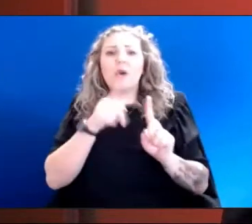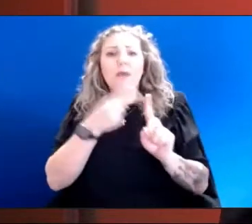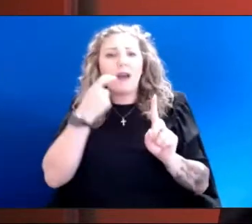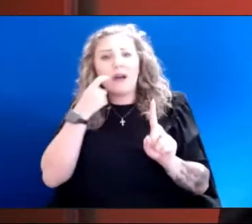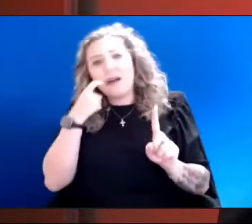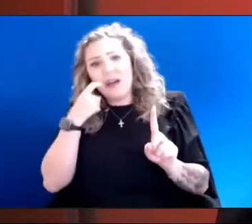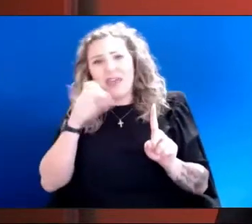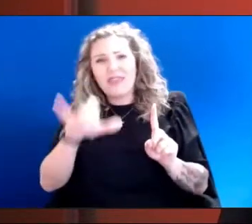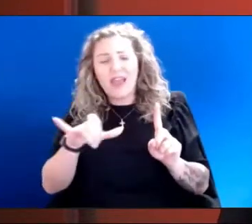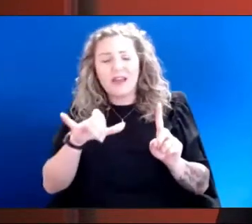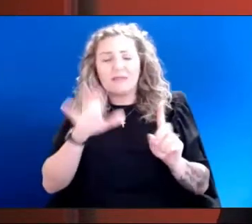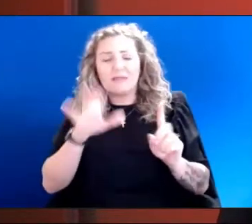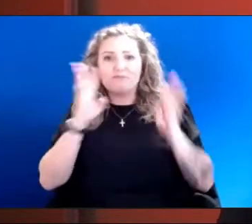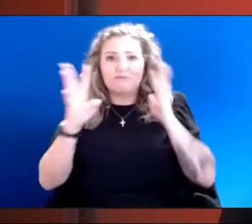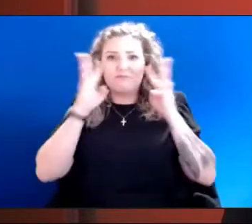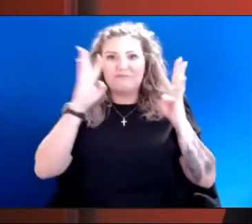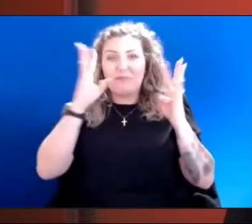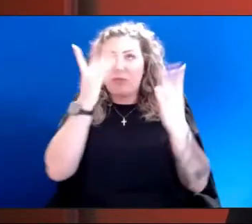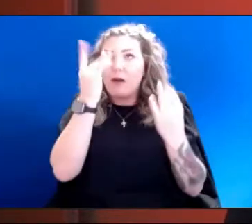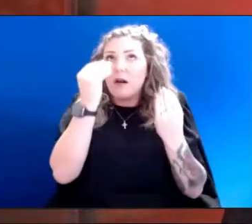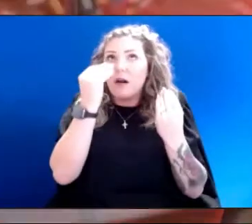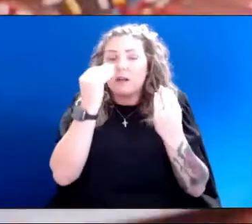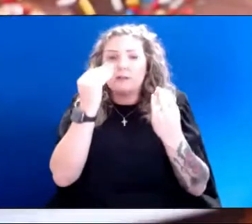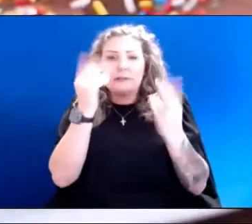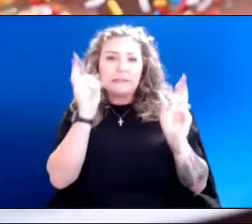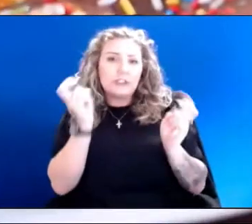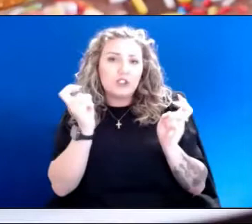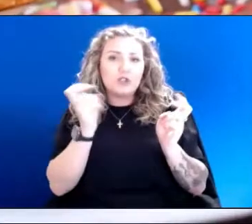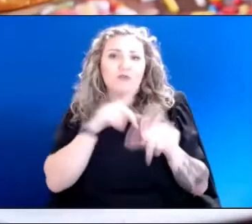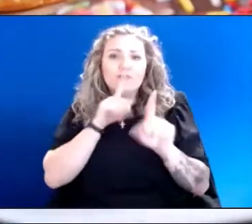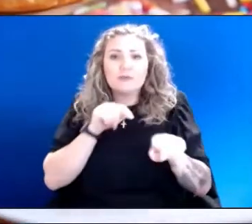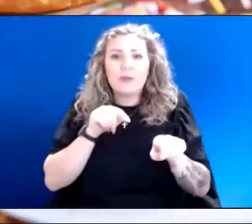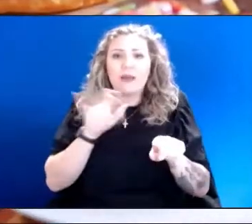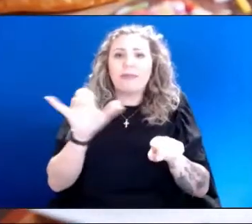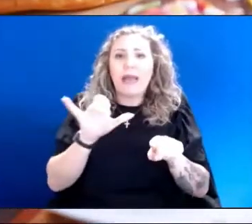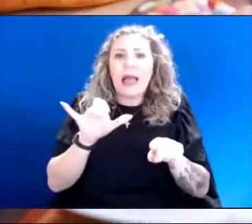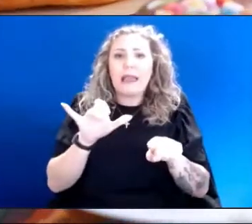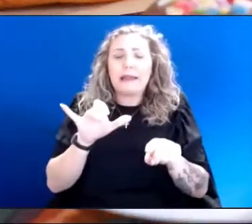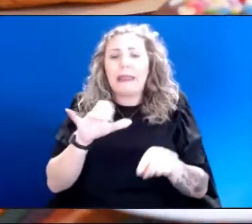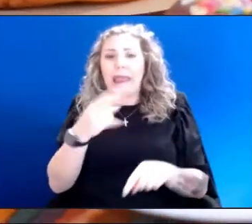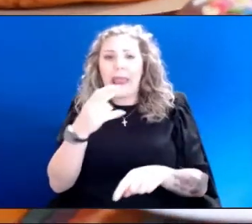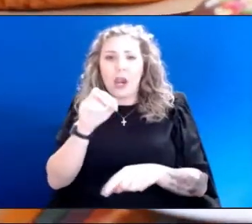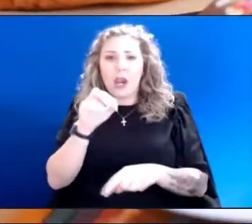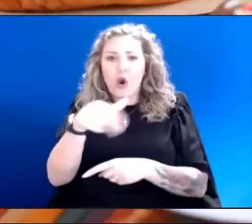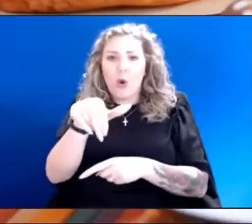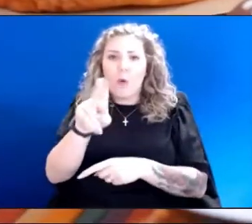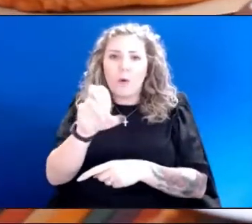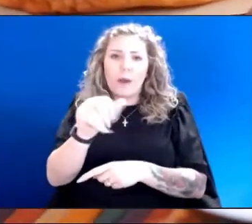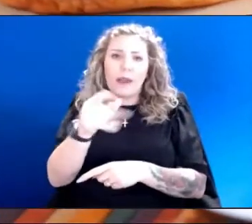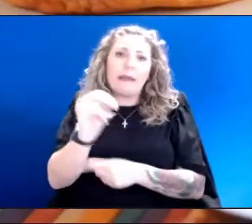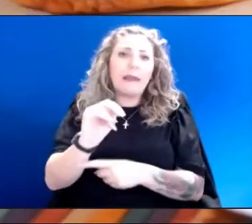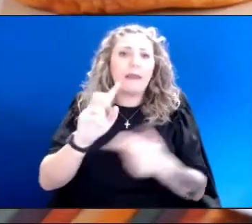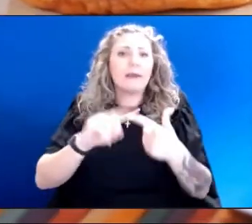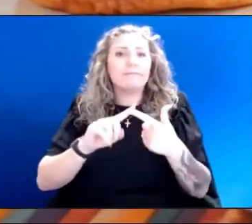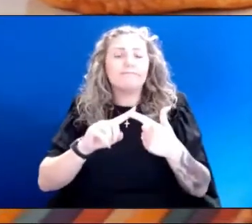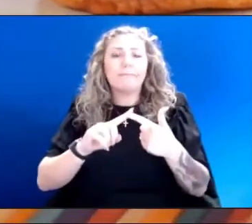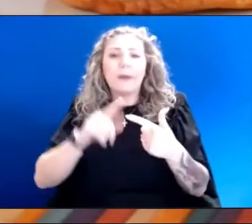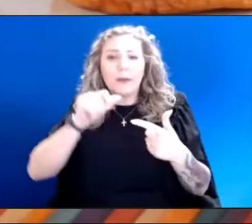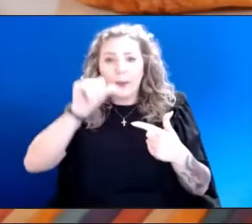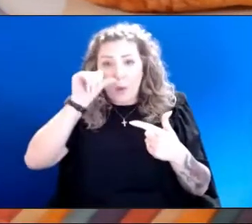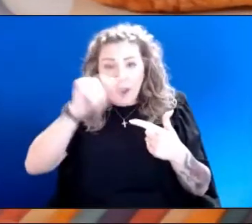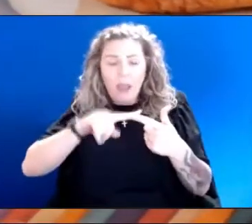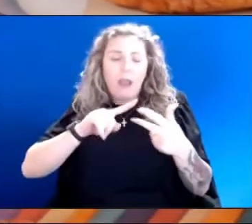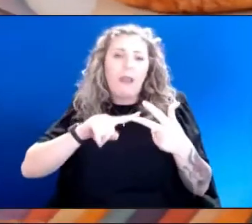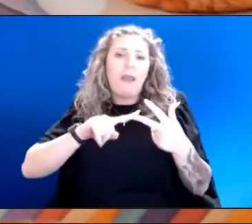brings up a whole host of thoughts and issues and responses, and we're typically thinking about heroin or cocaine or methamphetamine. Sugar is